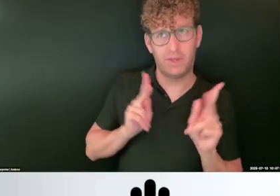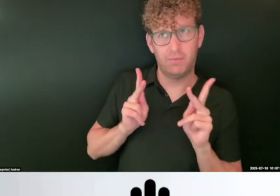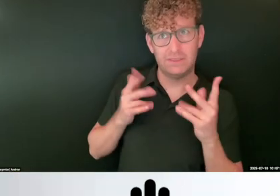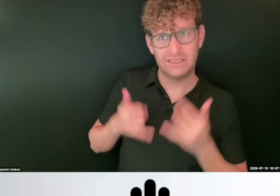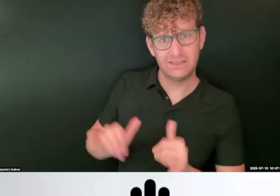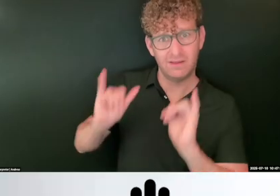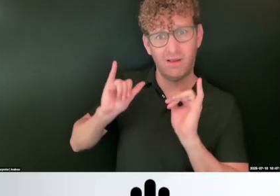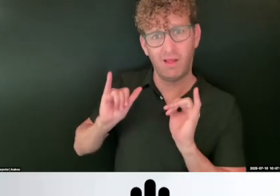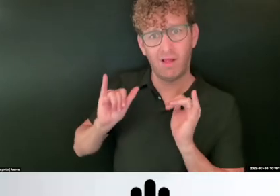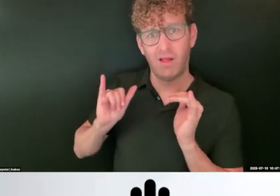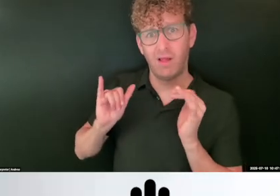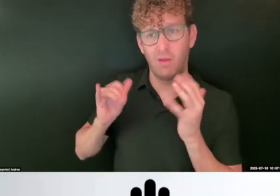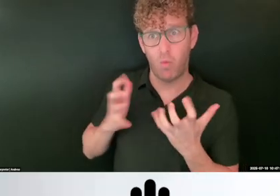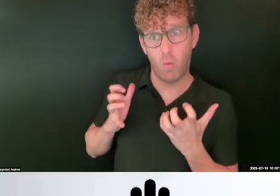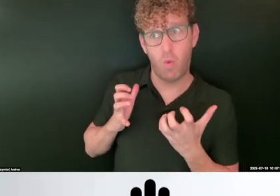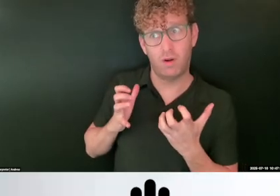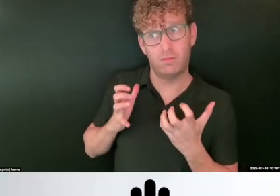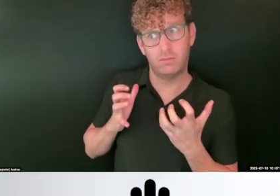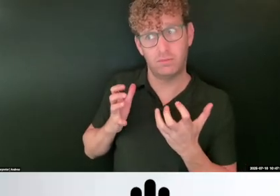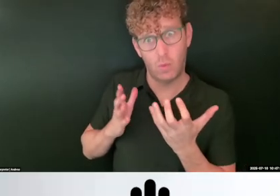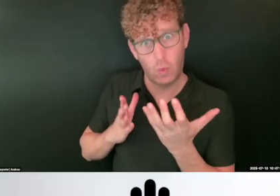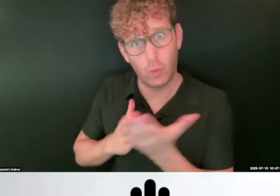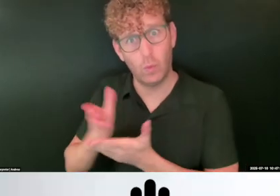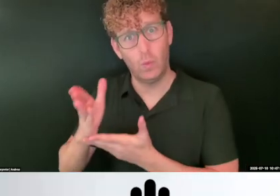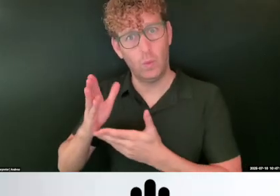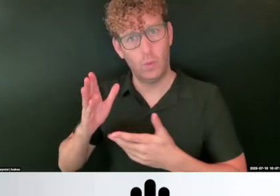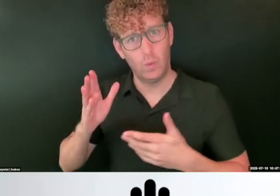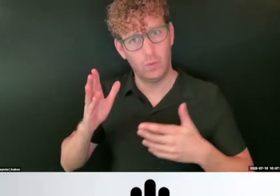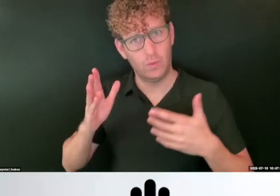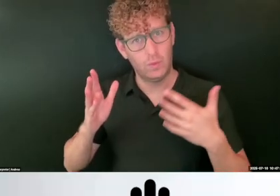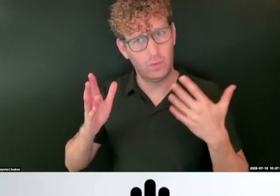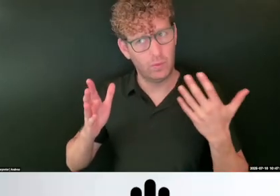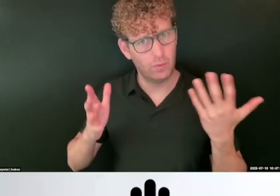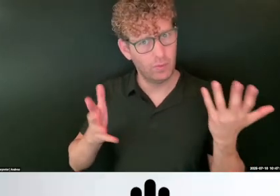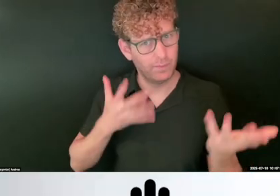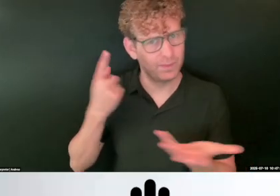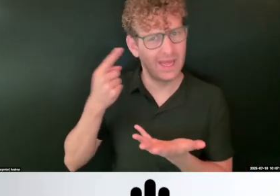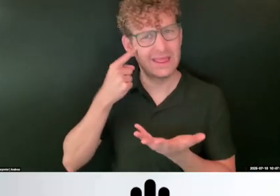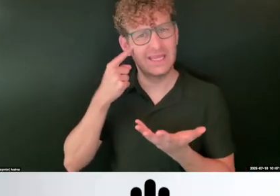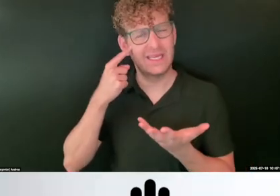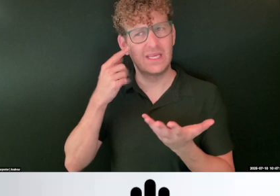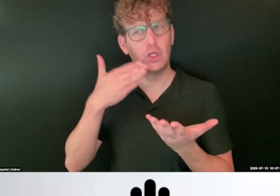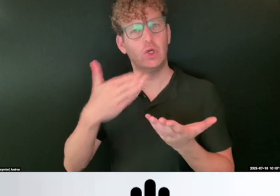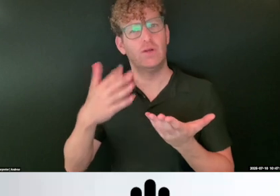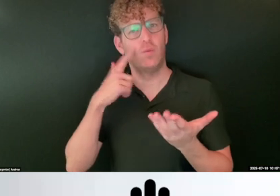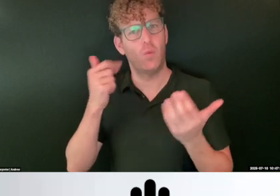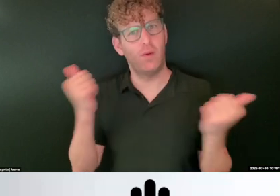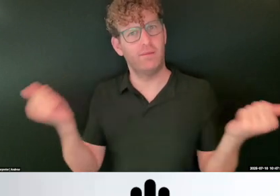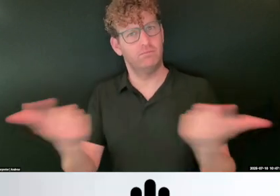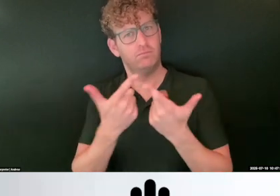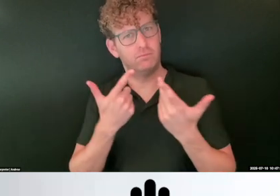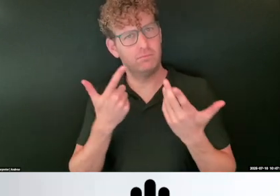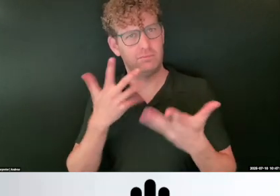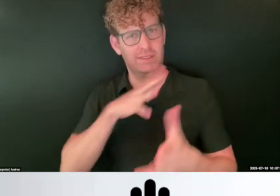So I think it would be good for everyone in this ecosystem to think about that, and